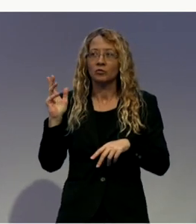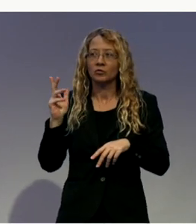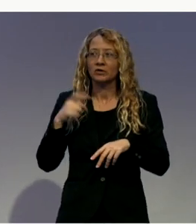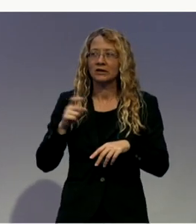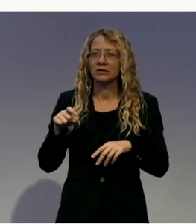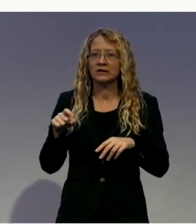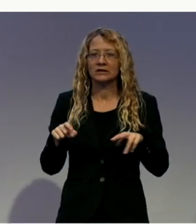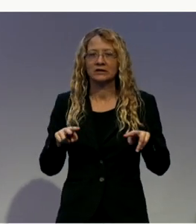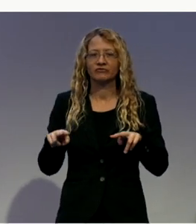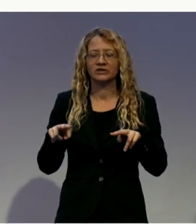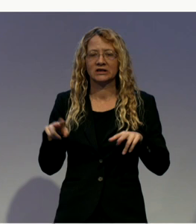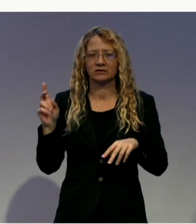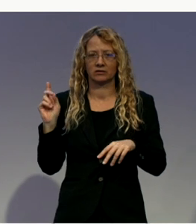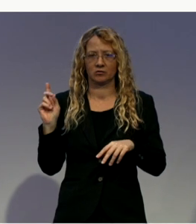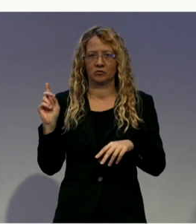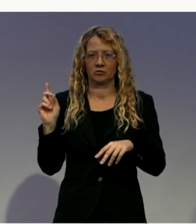Any video?